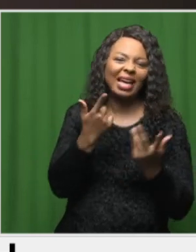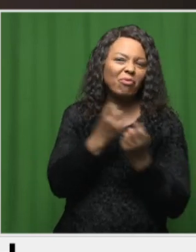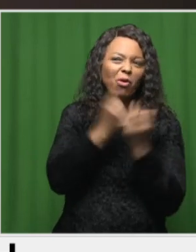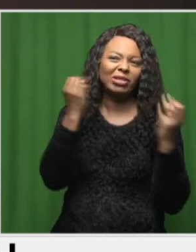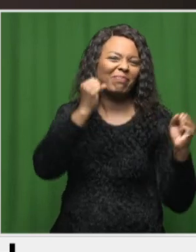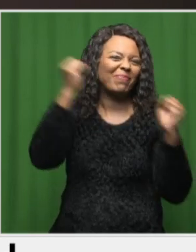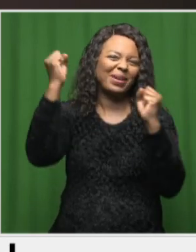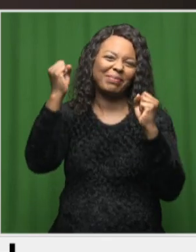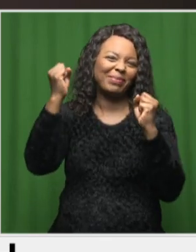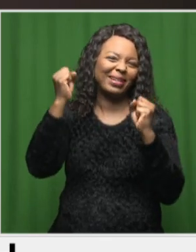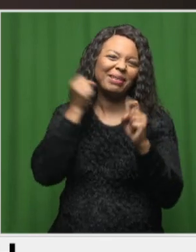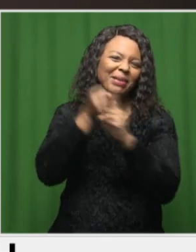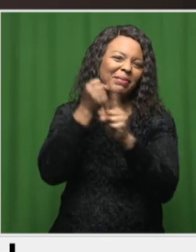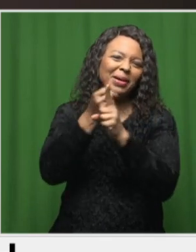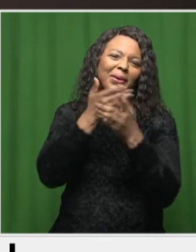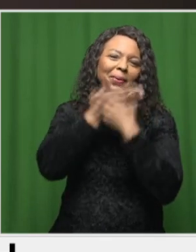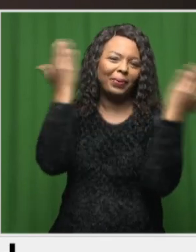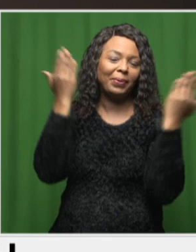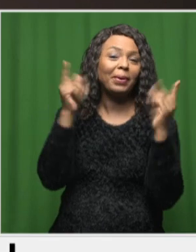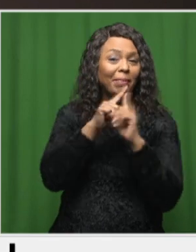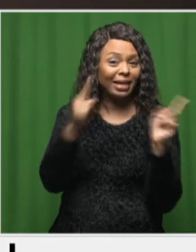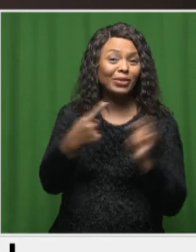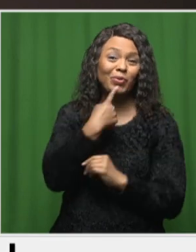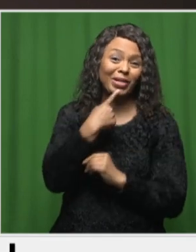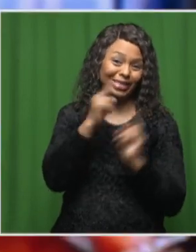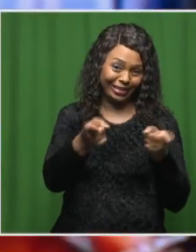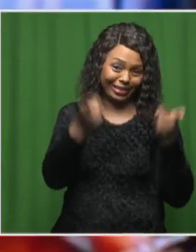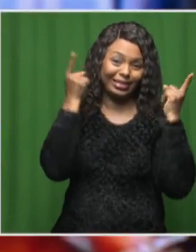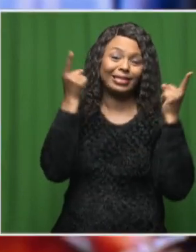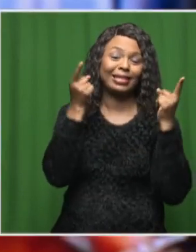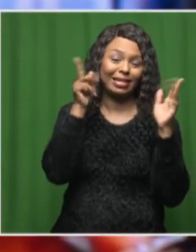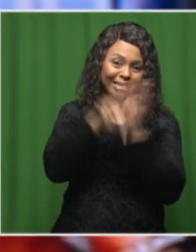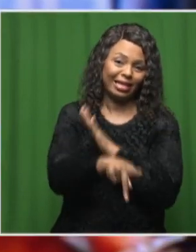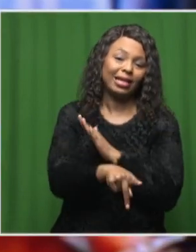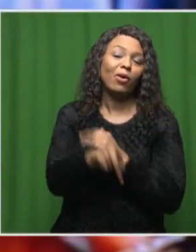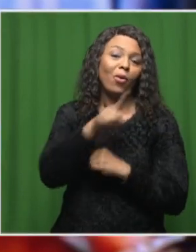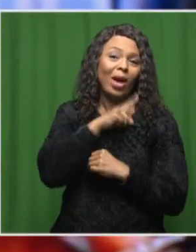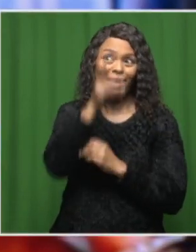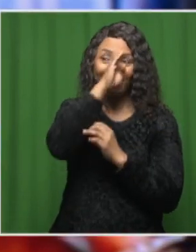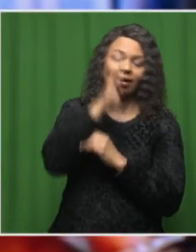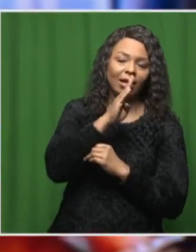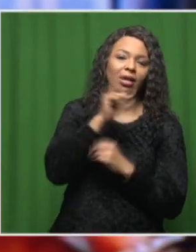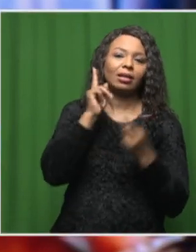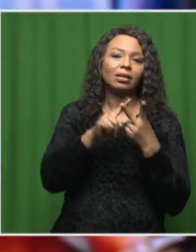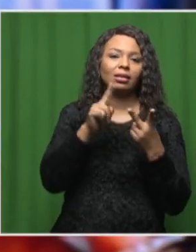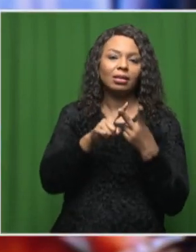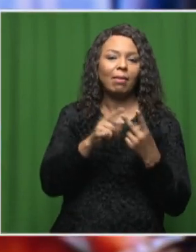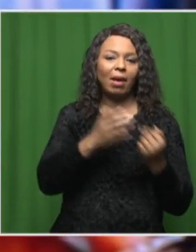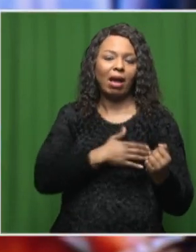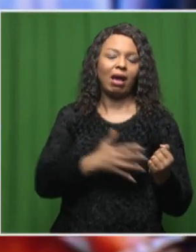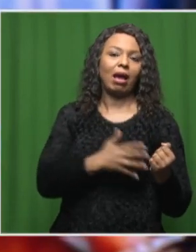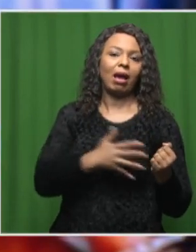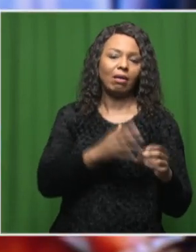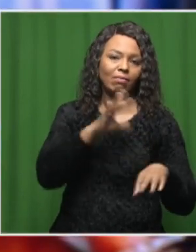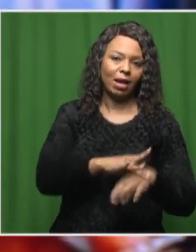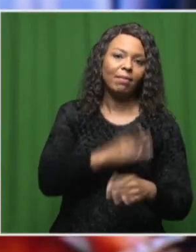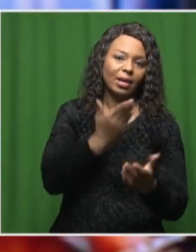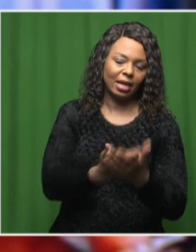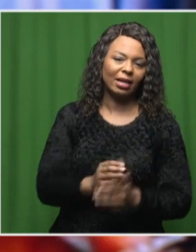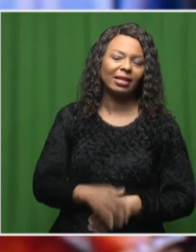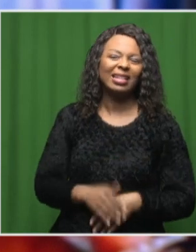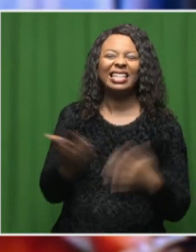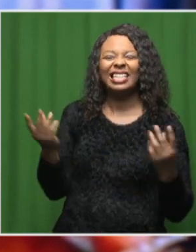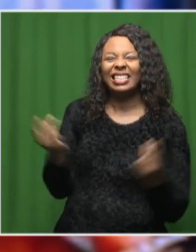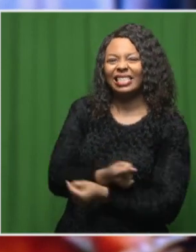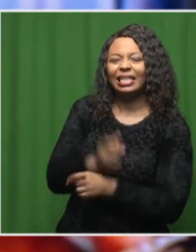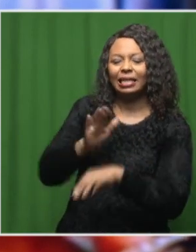especially when it is one of the major killers in South Africa, and we talk about strokes and heart attacks. Dr. Naidoo, I so want to talk to you more, but we've